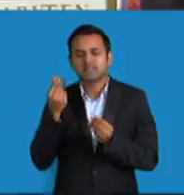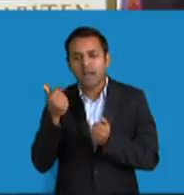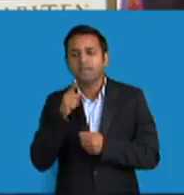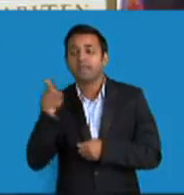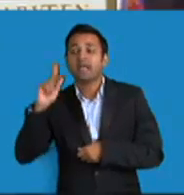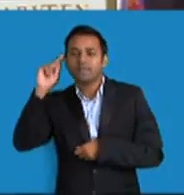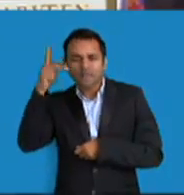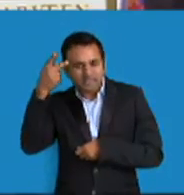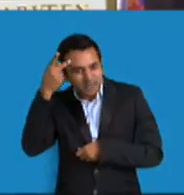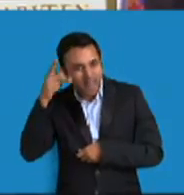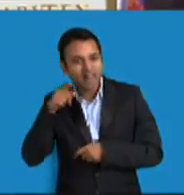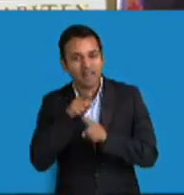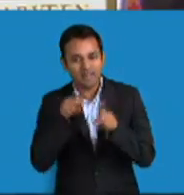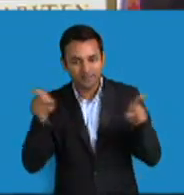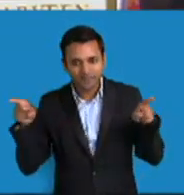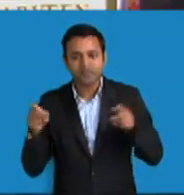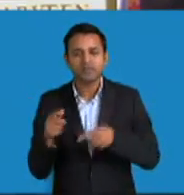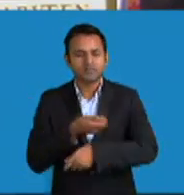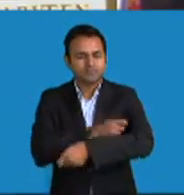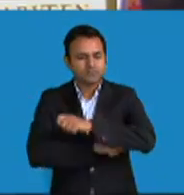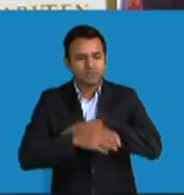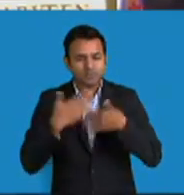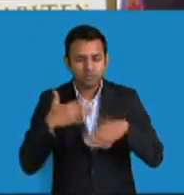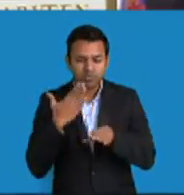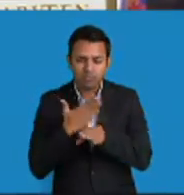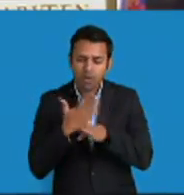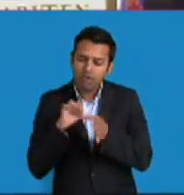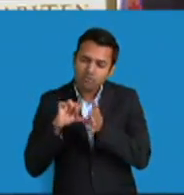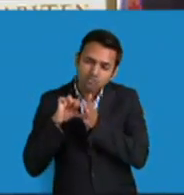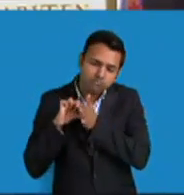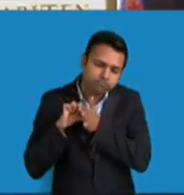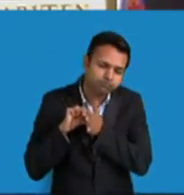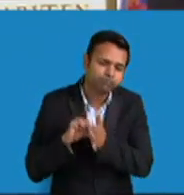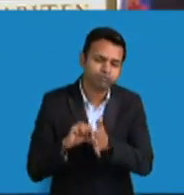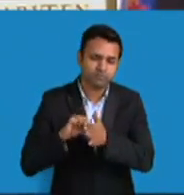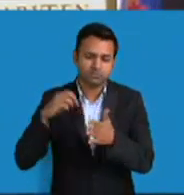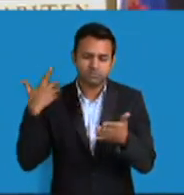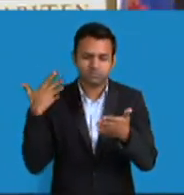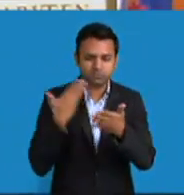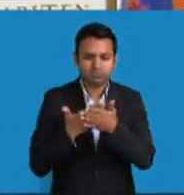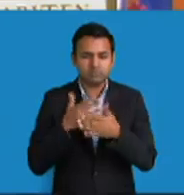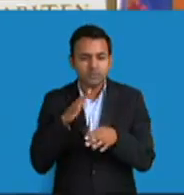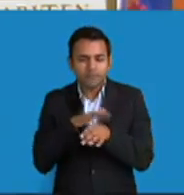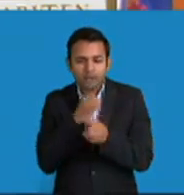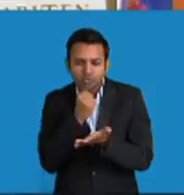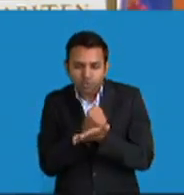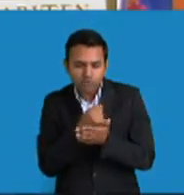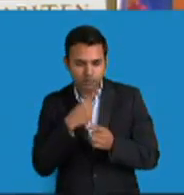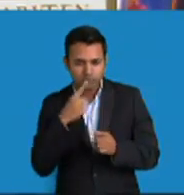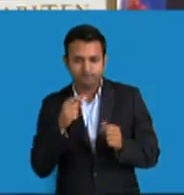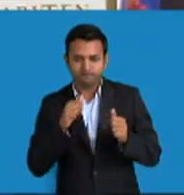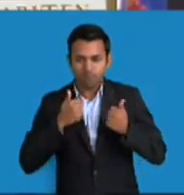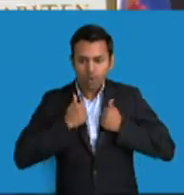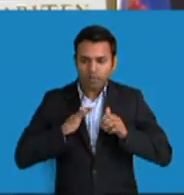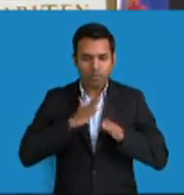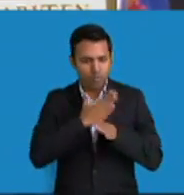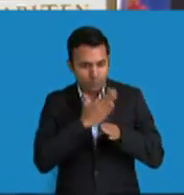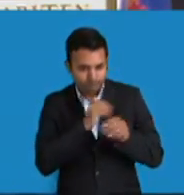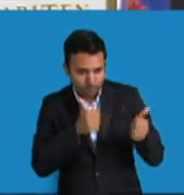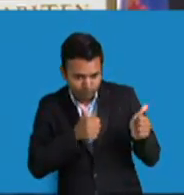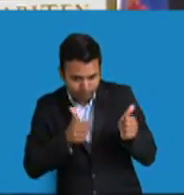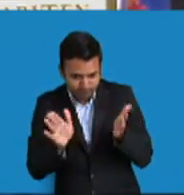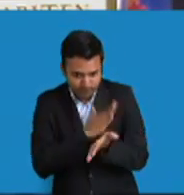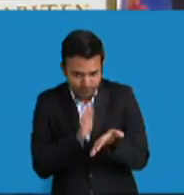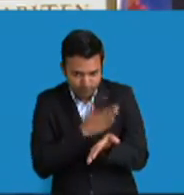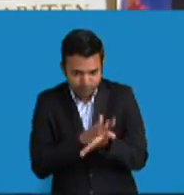year's studies within the last year's academic year. We were worried at some point in time, Madam Speaker, that we might have to spill